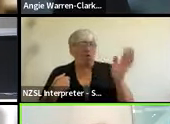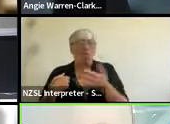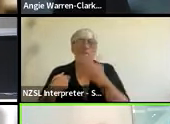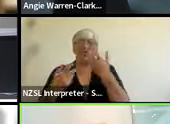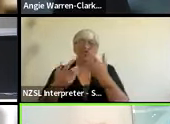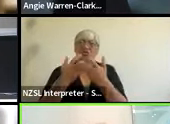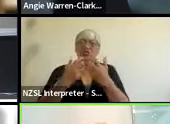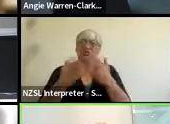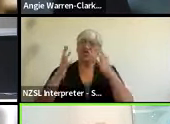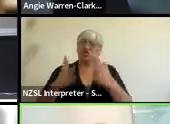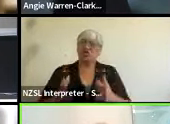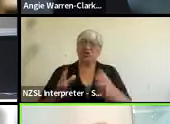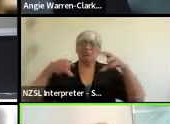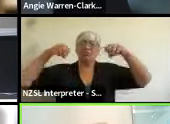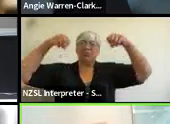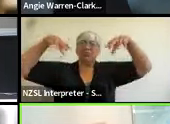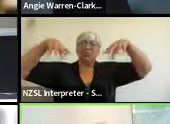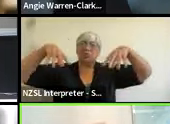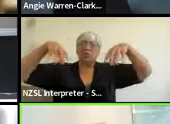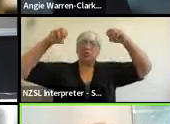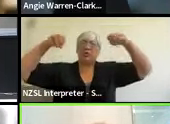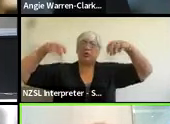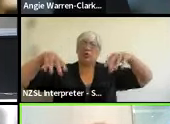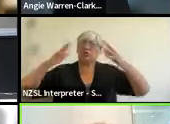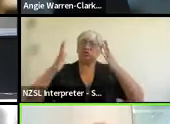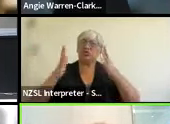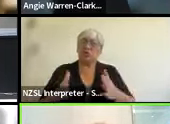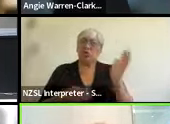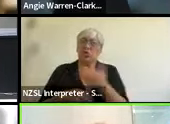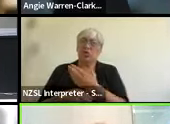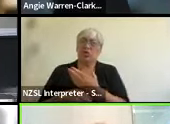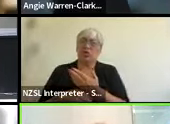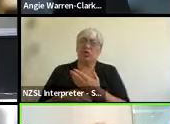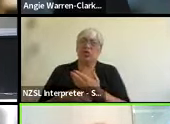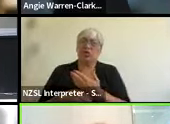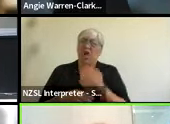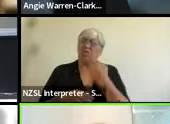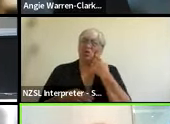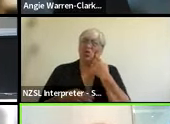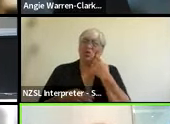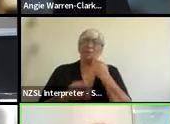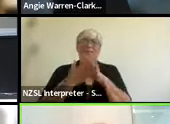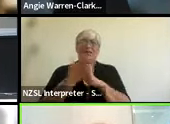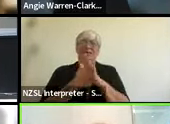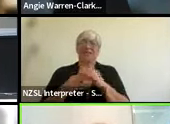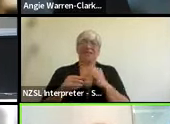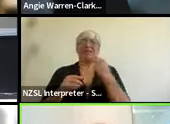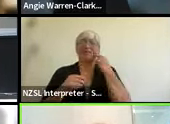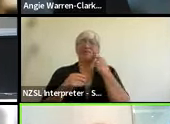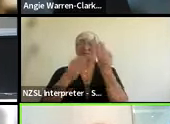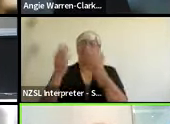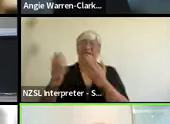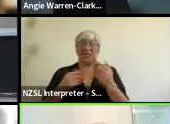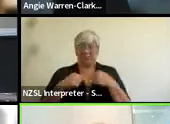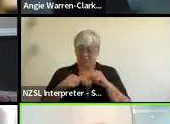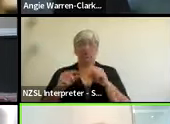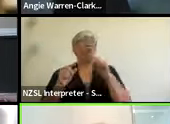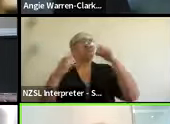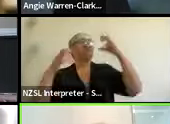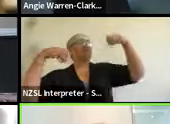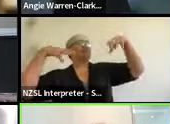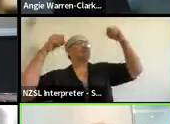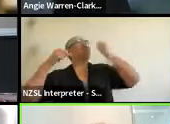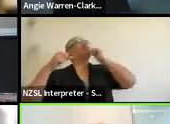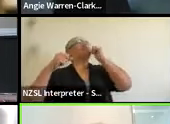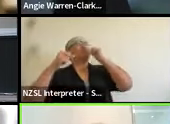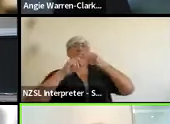the brightening and dimming of lights. Make sure that deaf people know that there's an emergency.